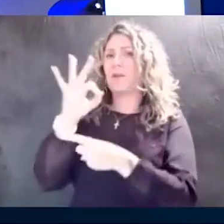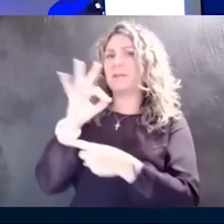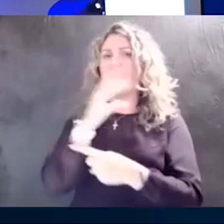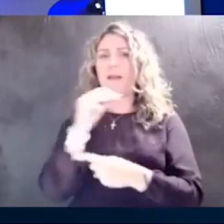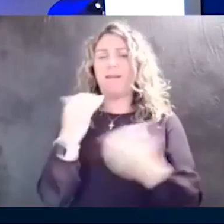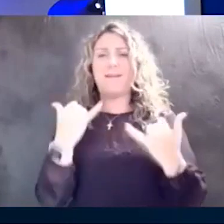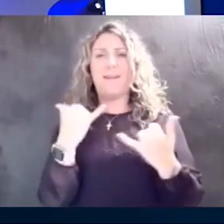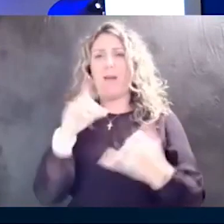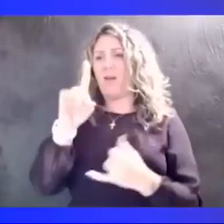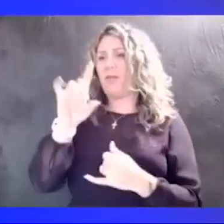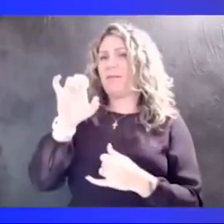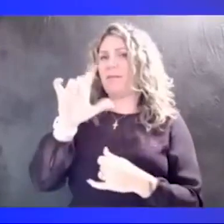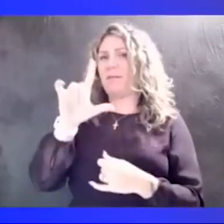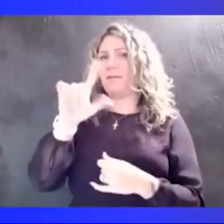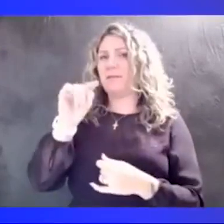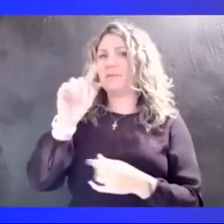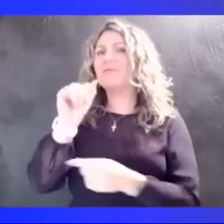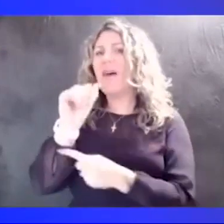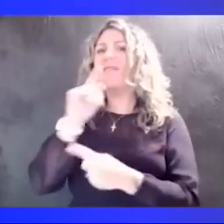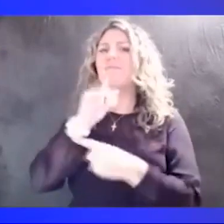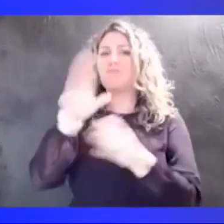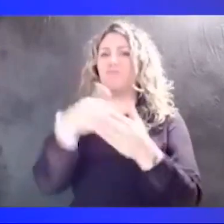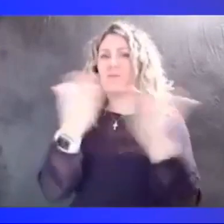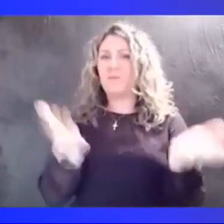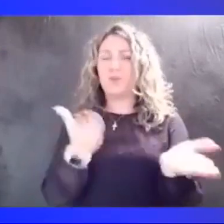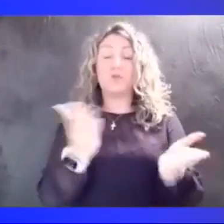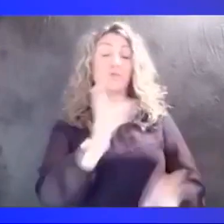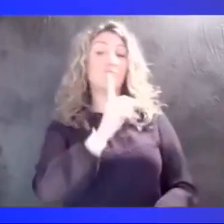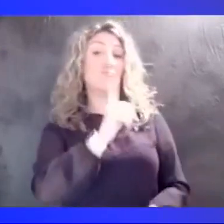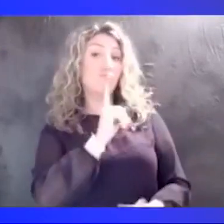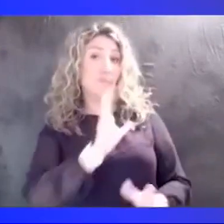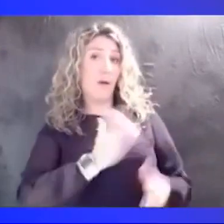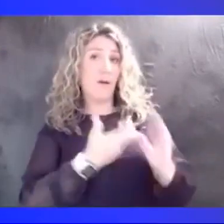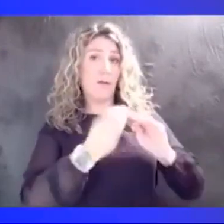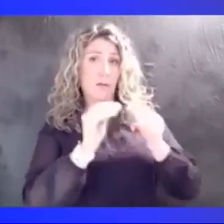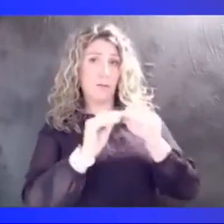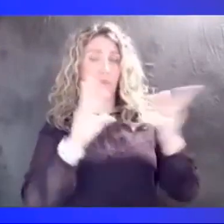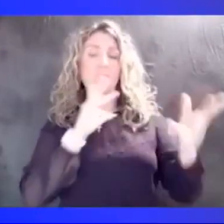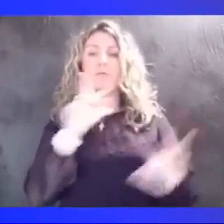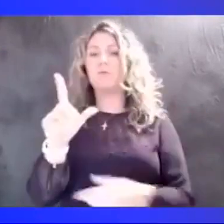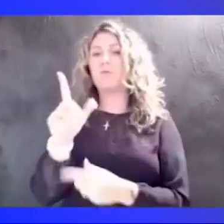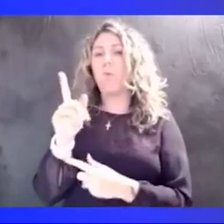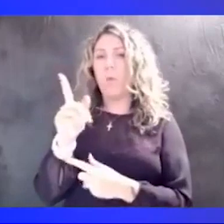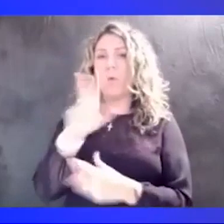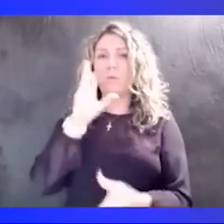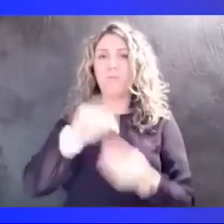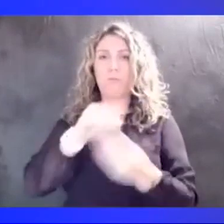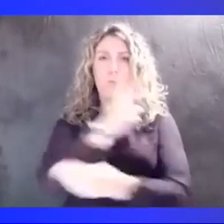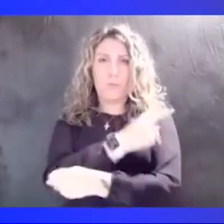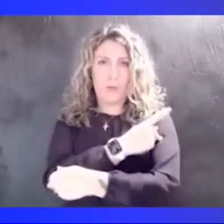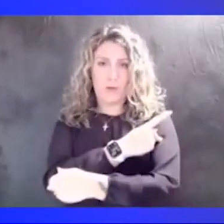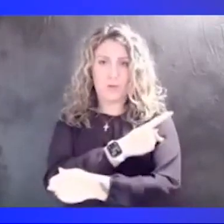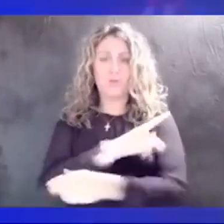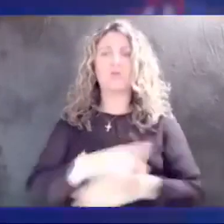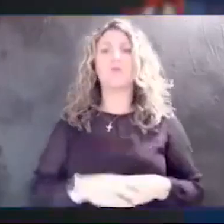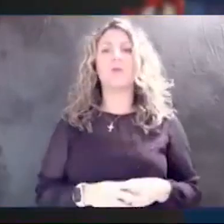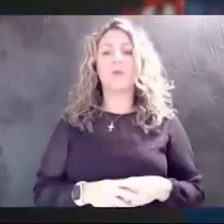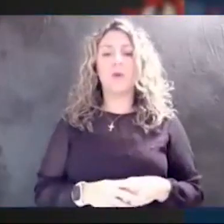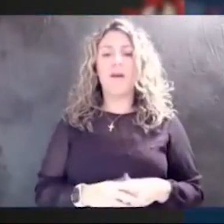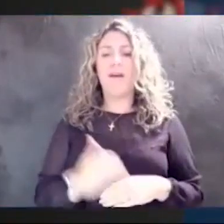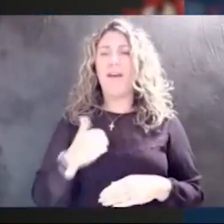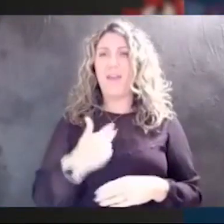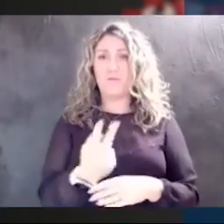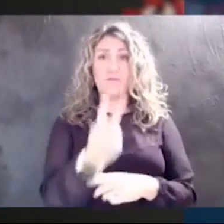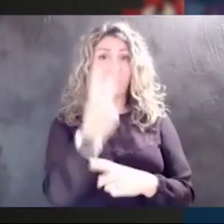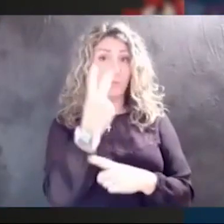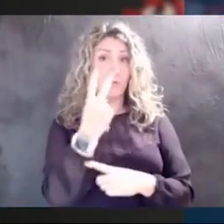let's talk about our own numbers. Sure. So we are currently at 21 total patients in our hospital. I know we have 2 active cases out